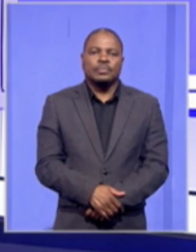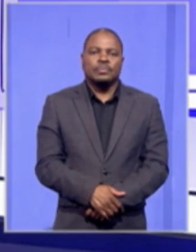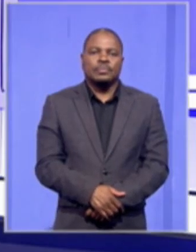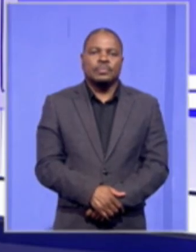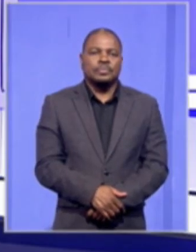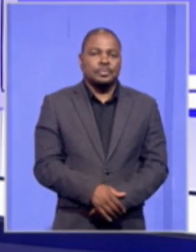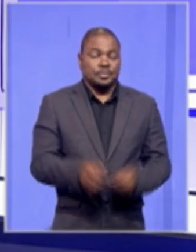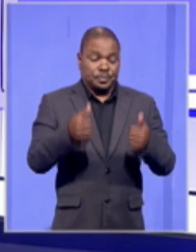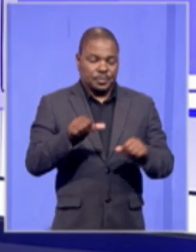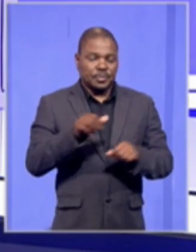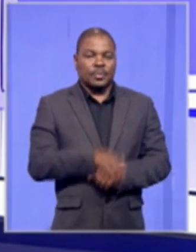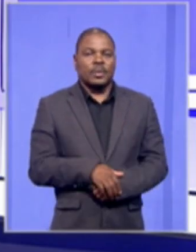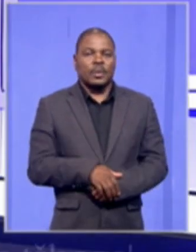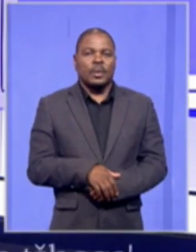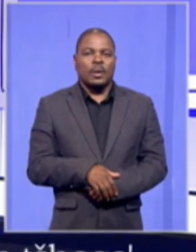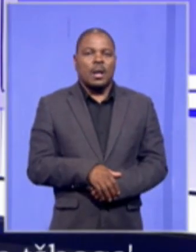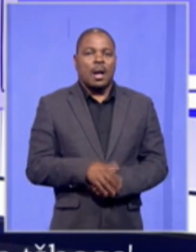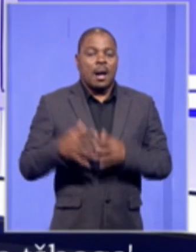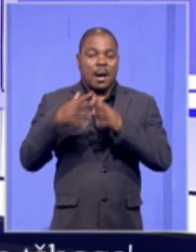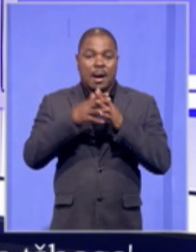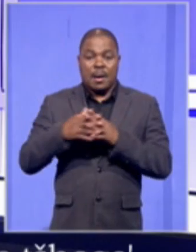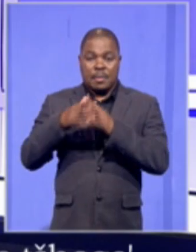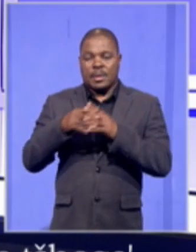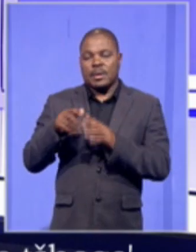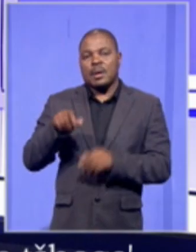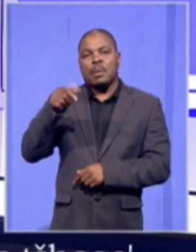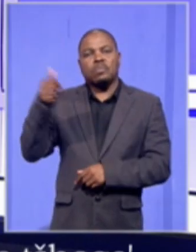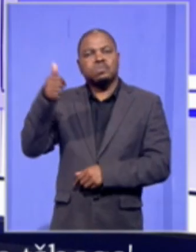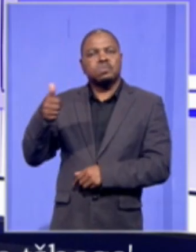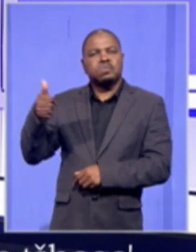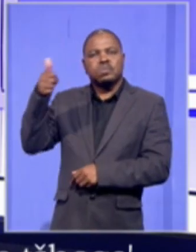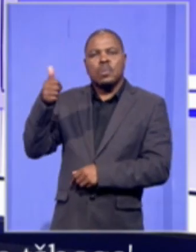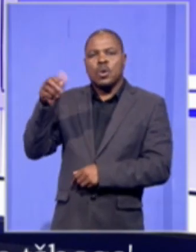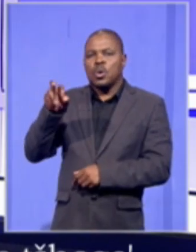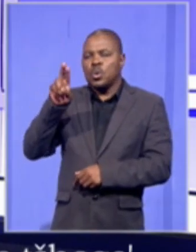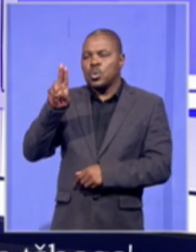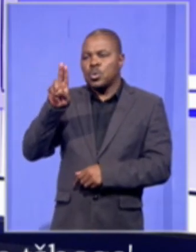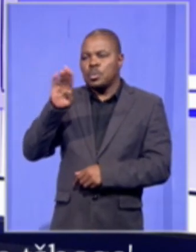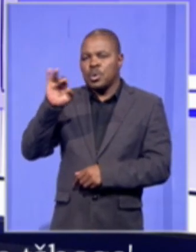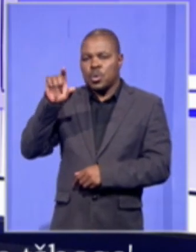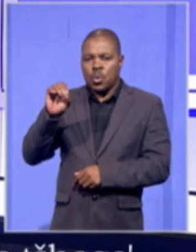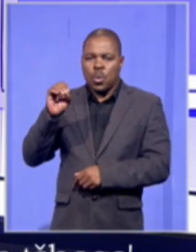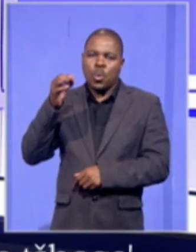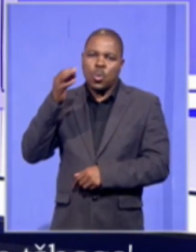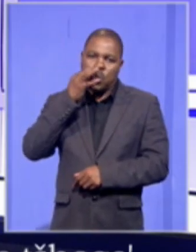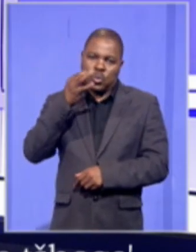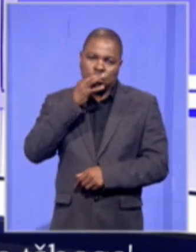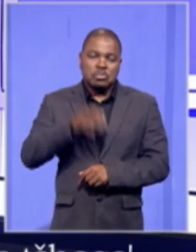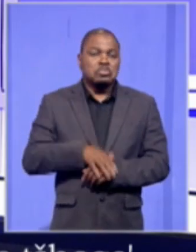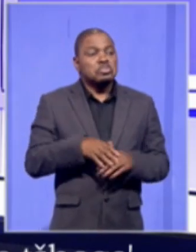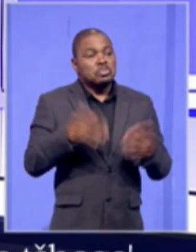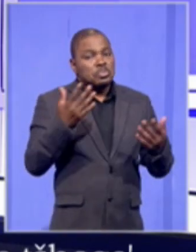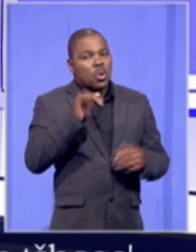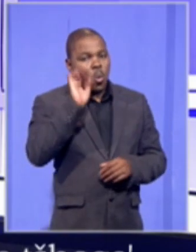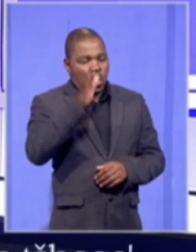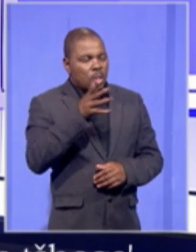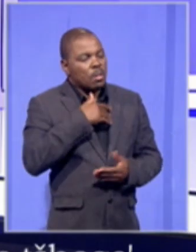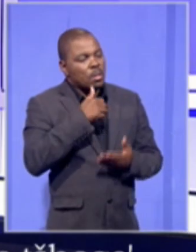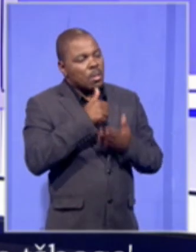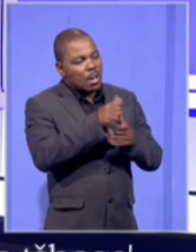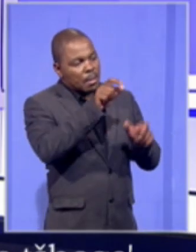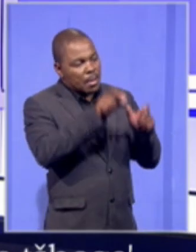Go sa le bjalo mongwaledi wa naga ya America Marco Rubio o dumeletše thušo ya tša leago ya tšhoganetšo yeo e tla go dumelela batho go